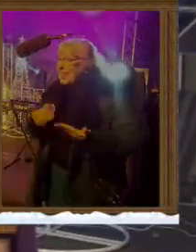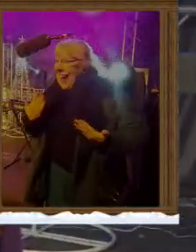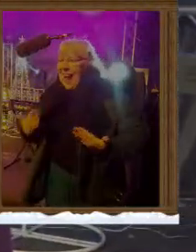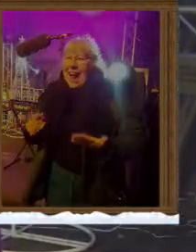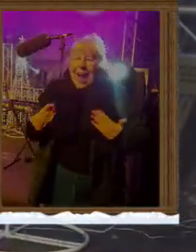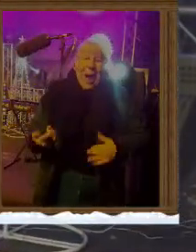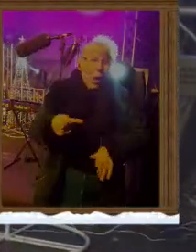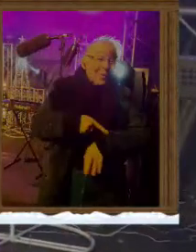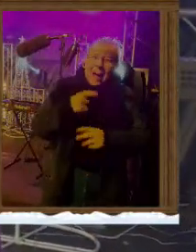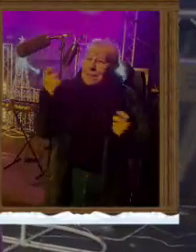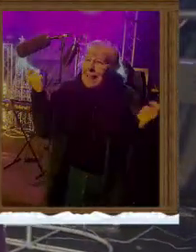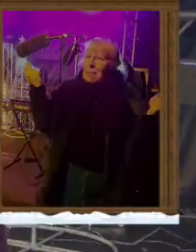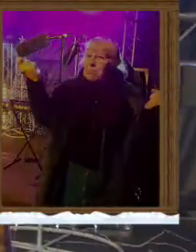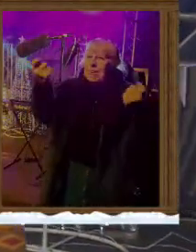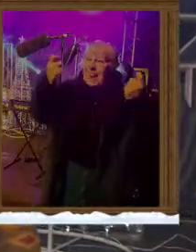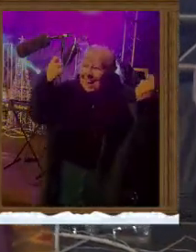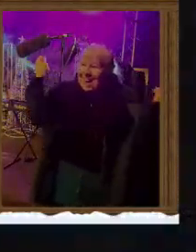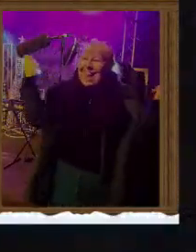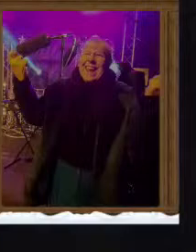to